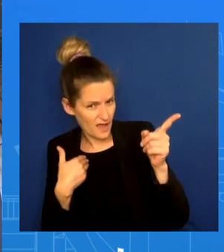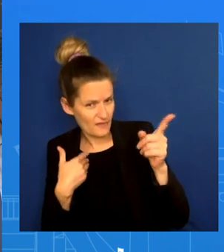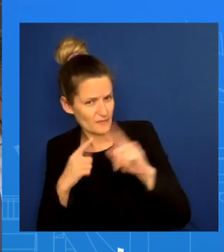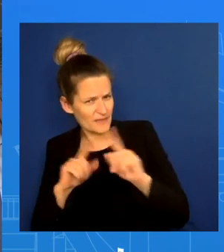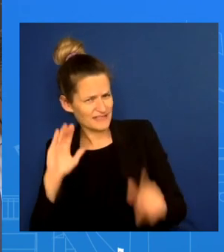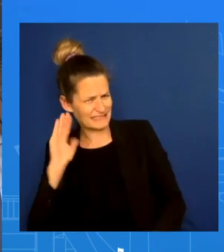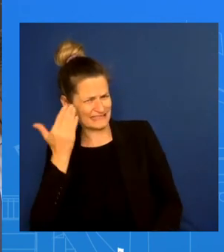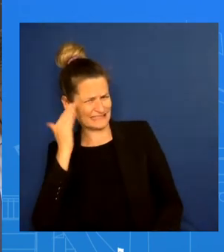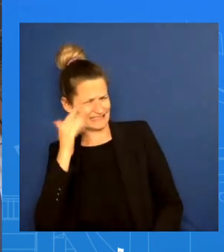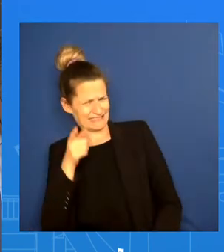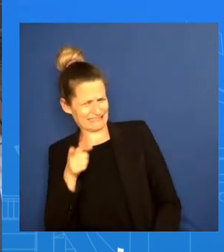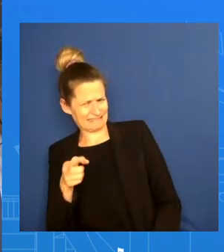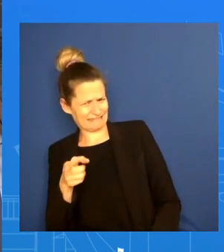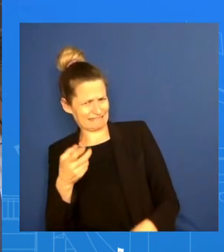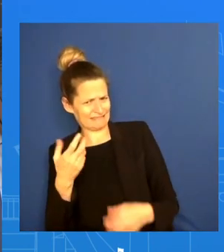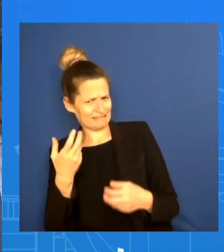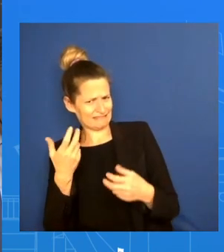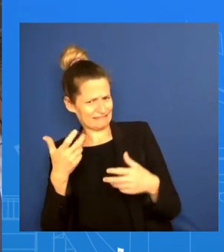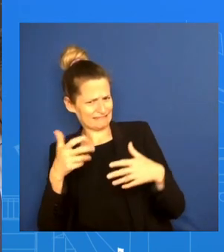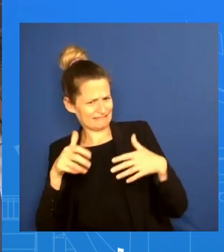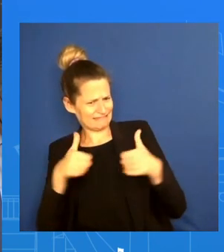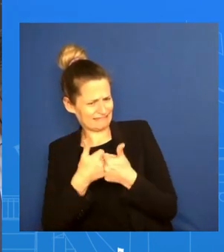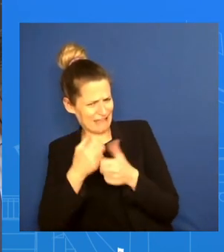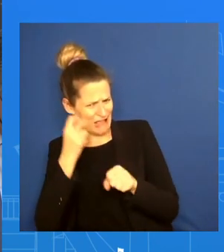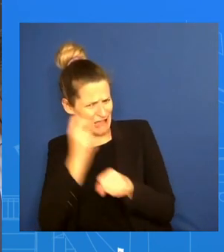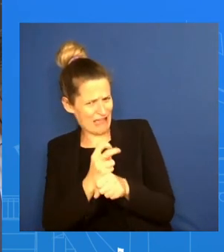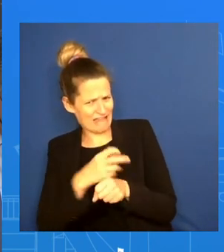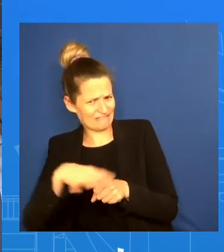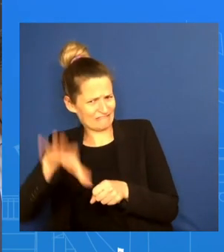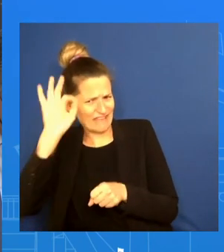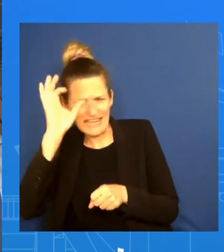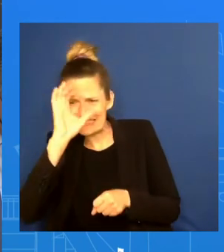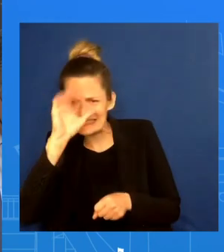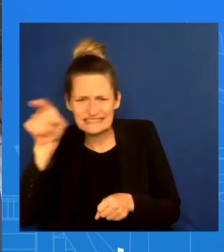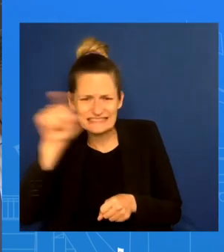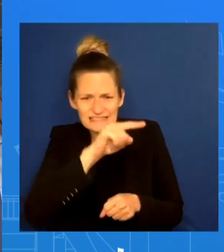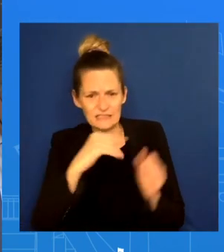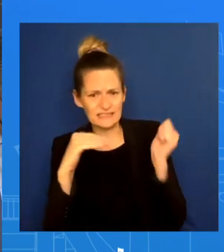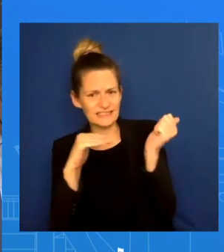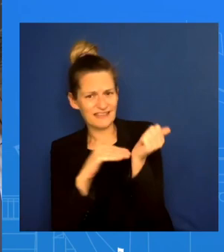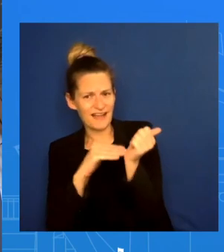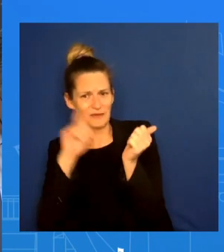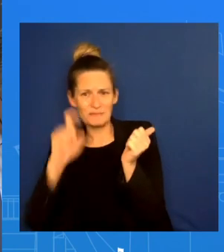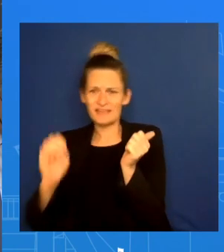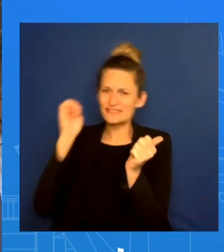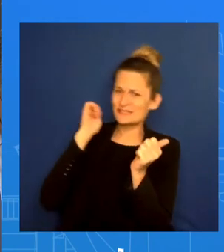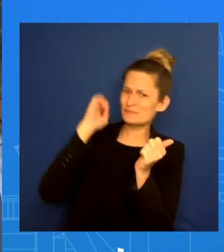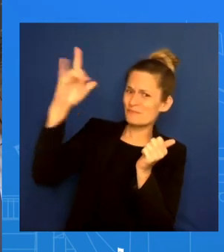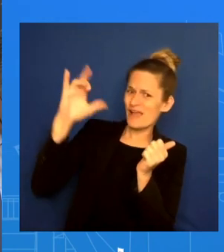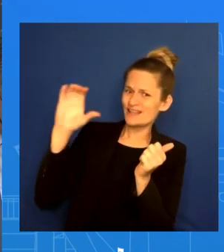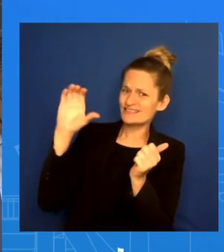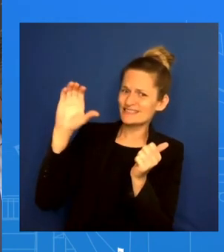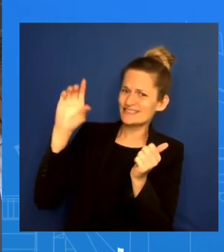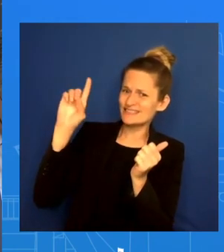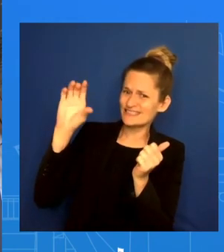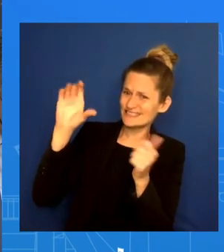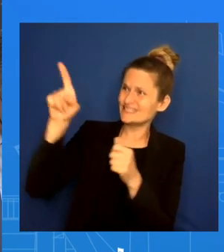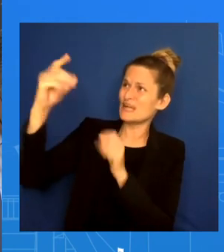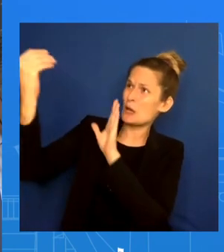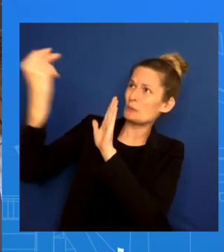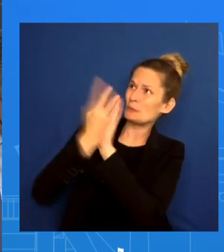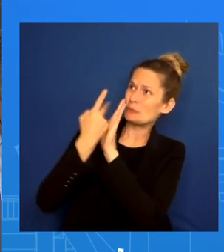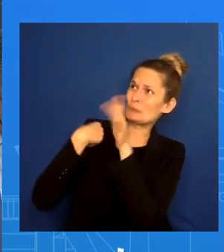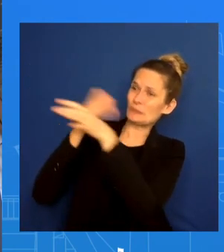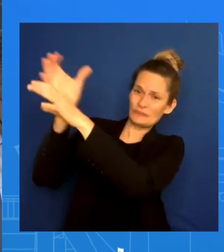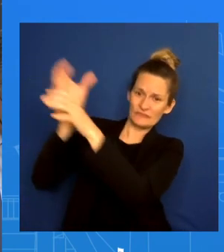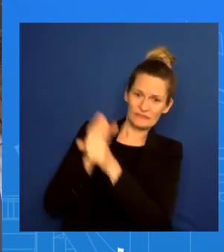the CDC on a one-on-one basis, and it has to be approved case by case. Why has, and that raises a question about equities.